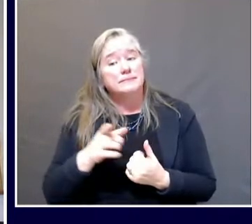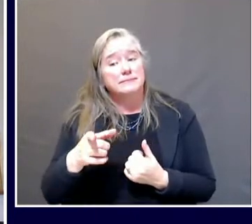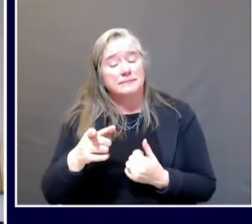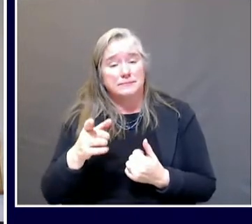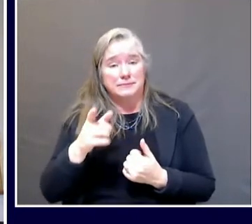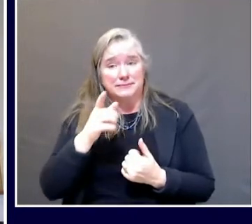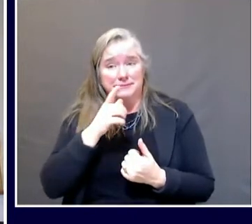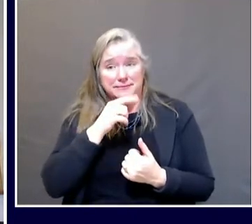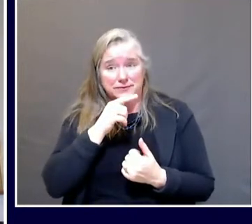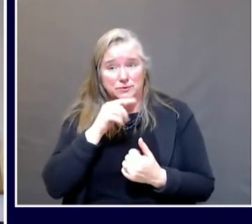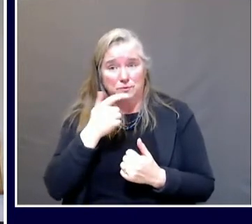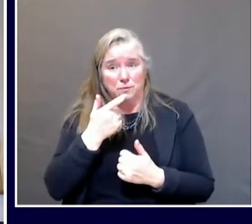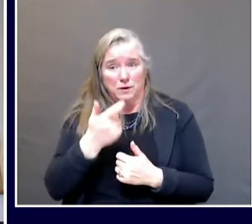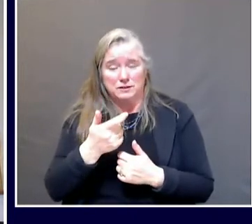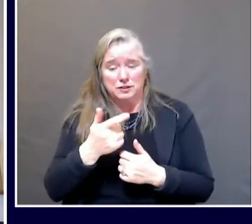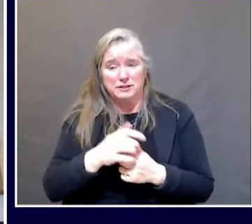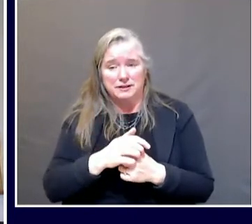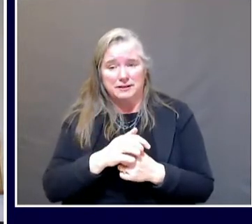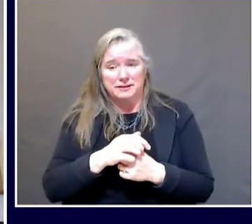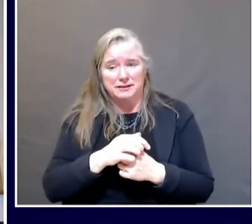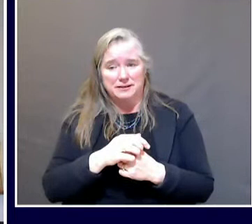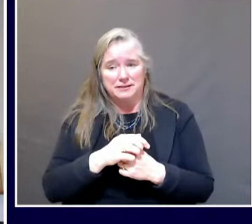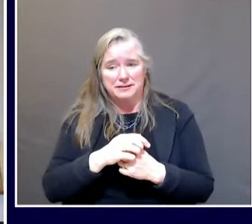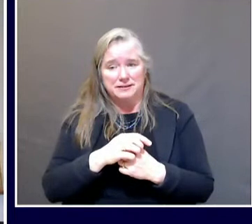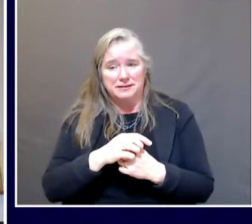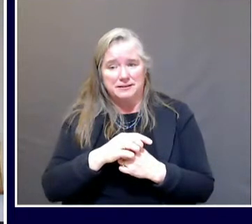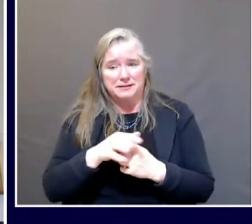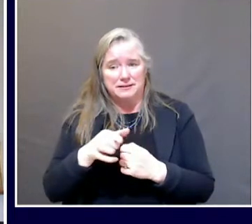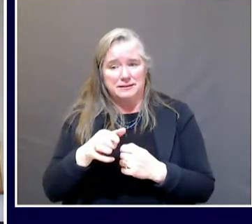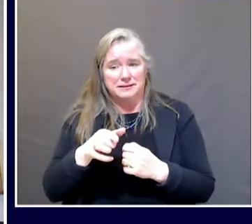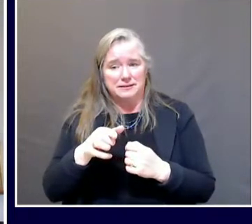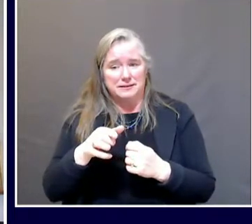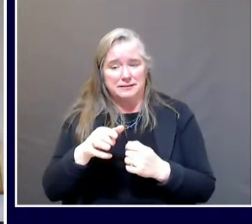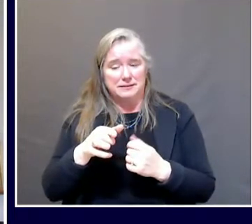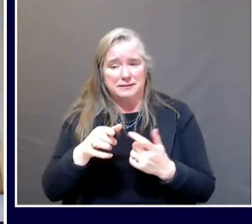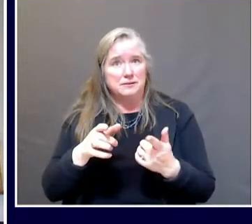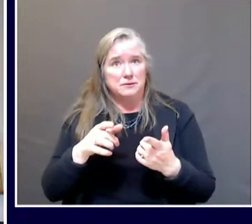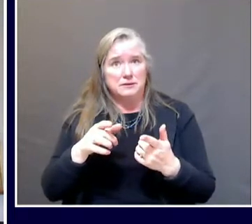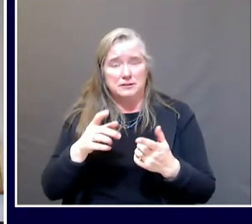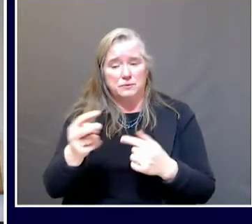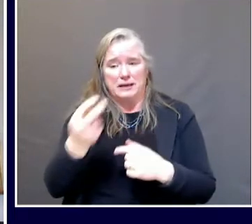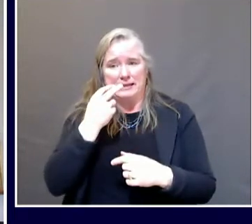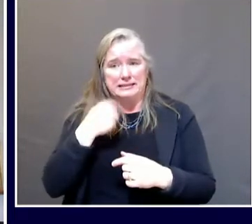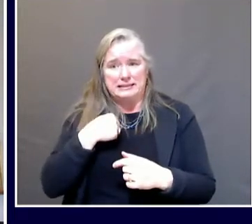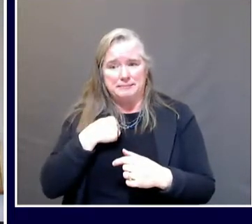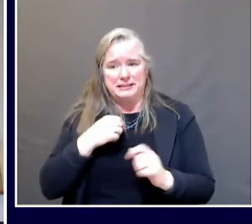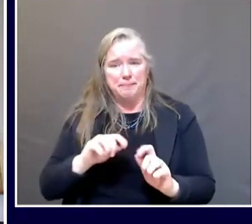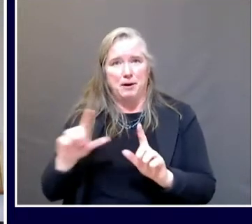this who are watching this at home, but it's